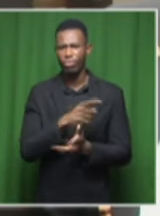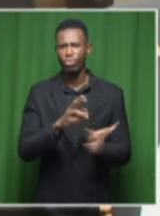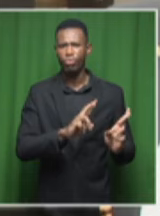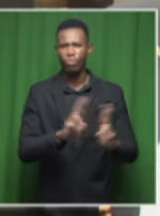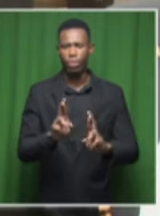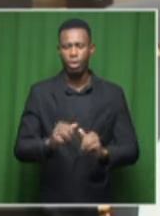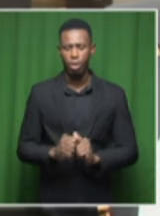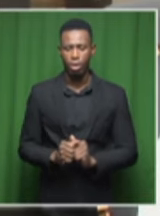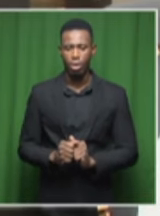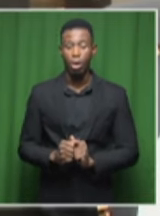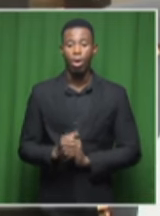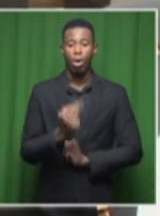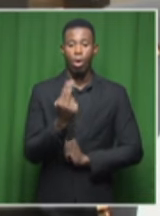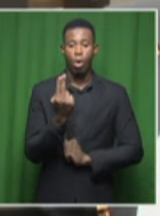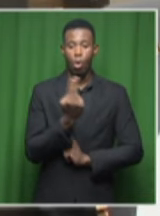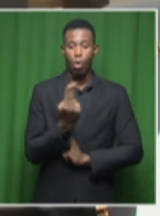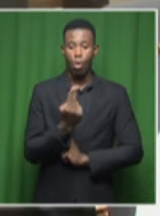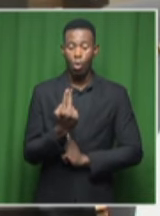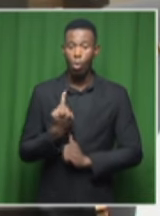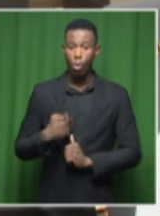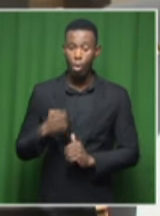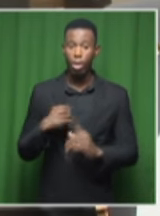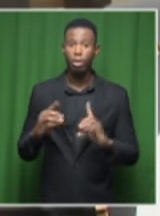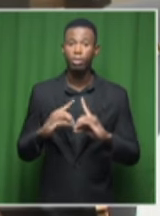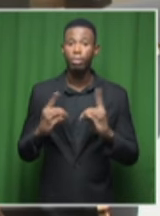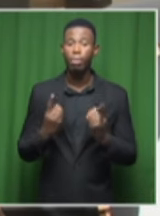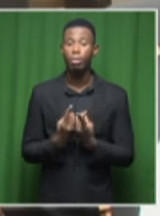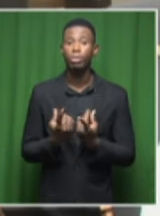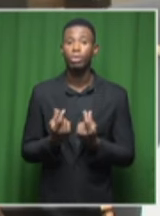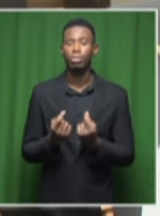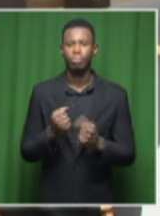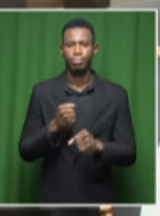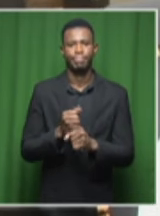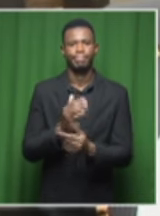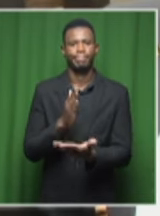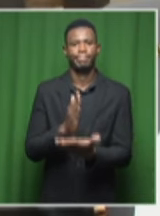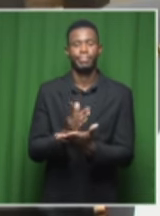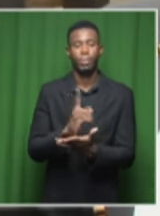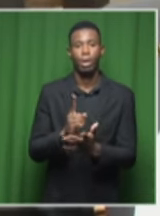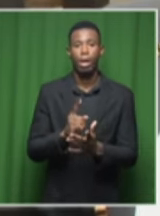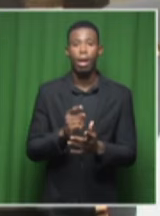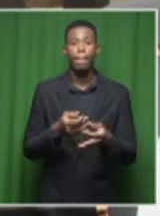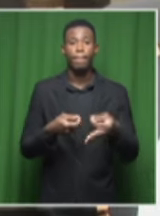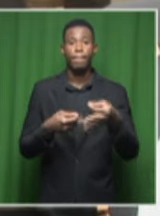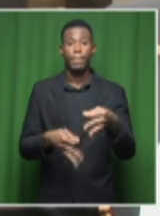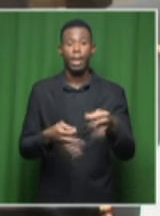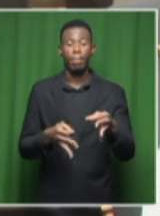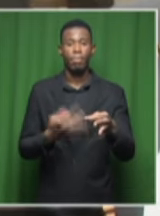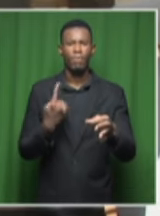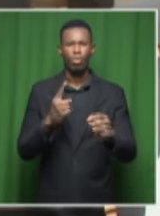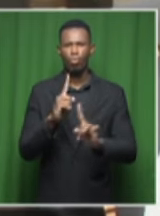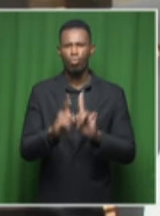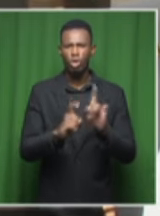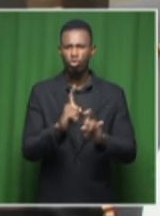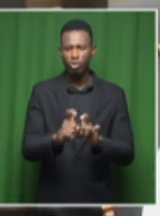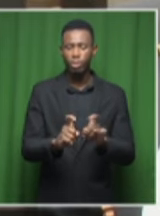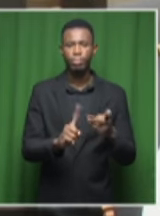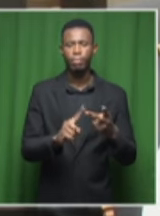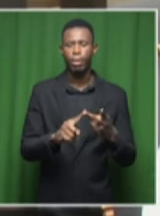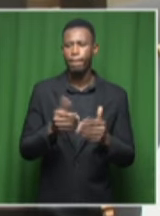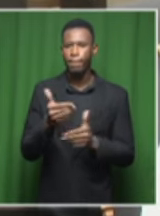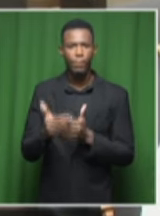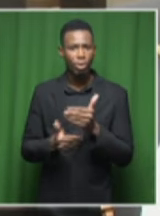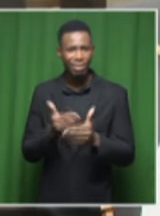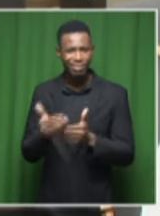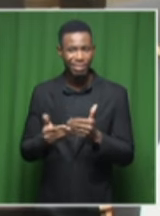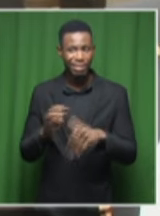again also, as a department, made sure that question papers, all the processes, that has to make